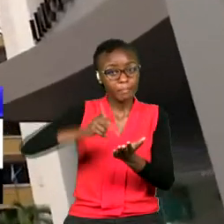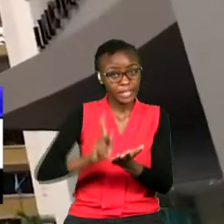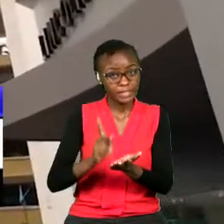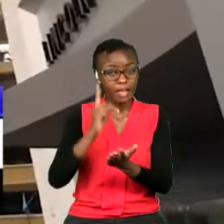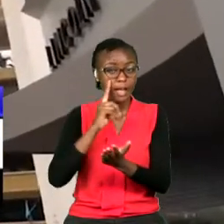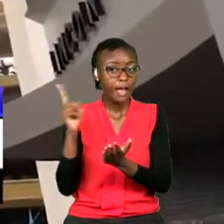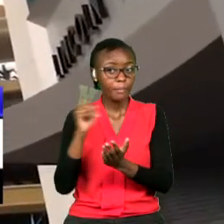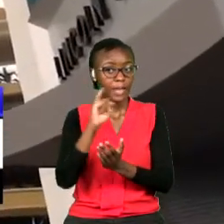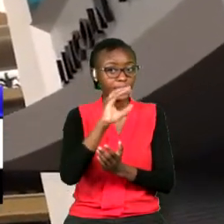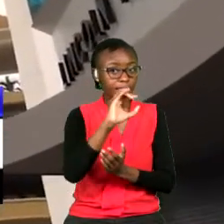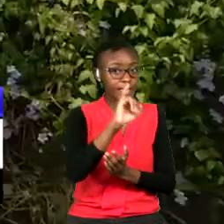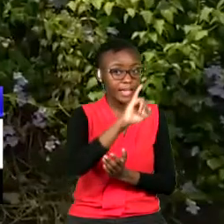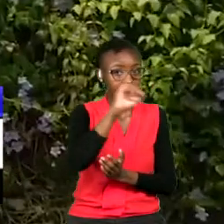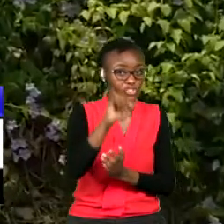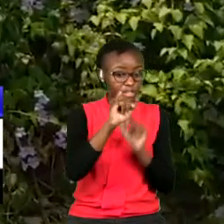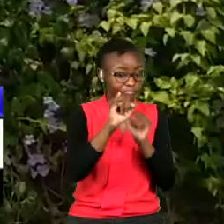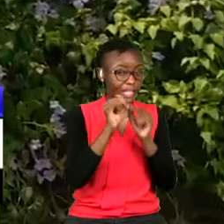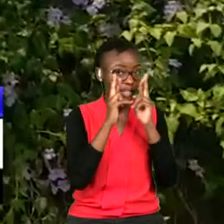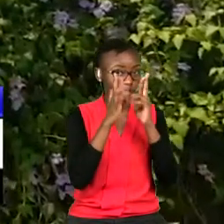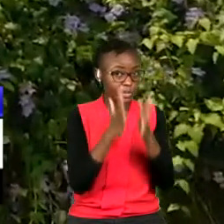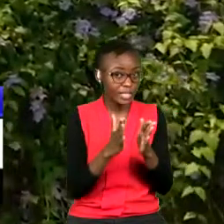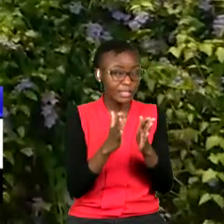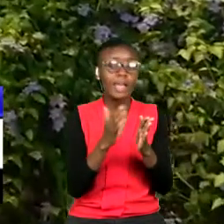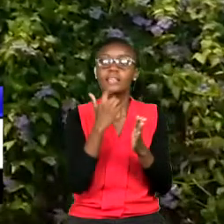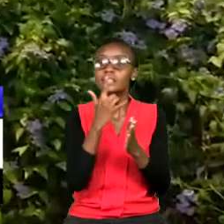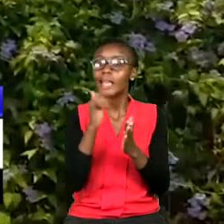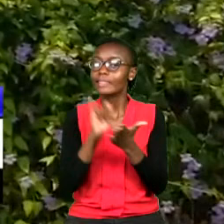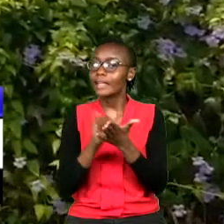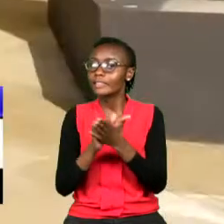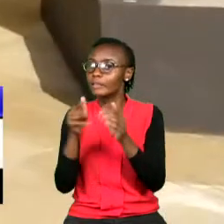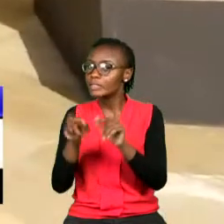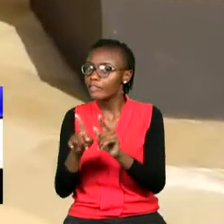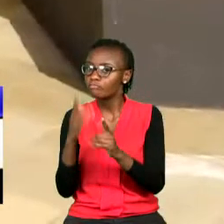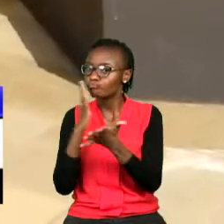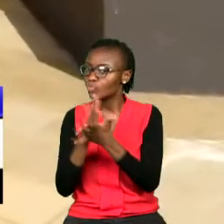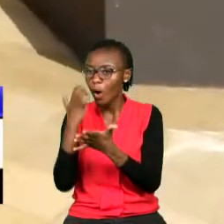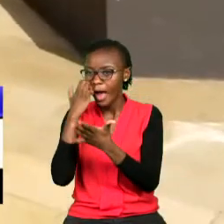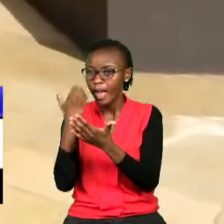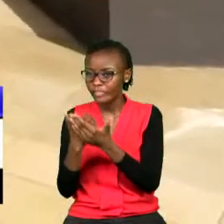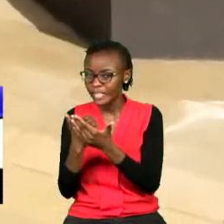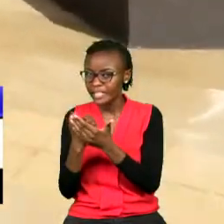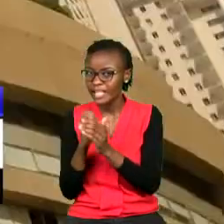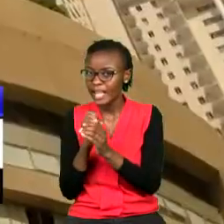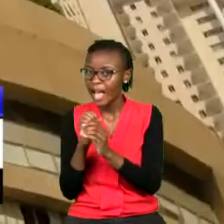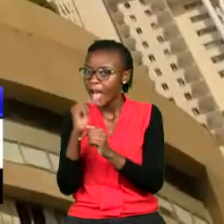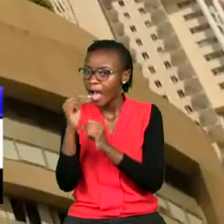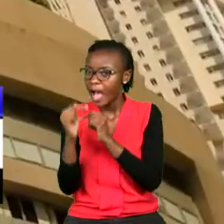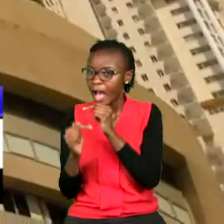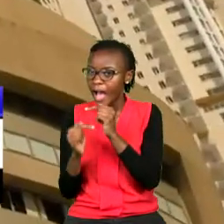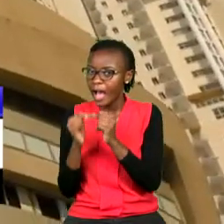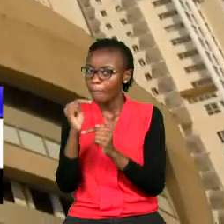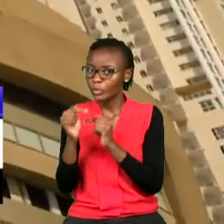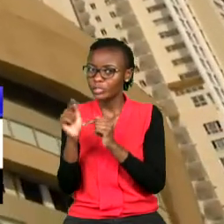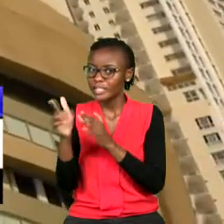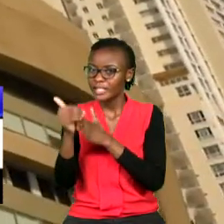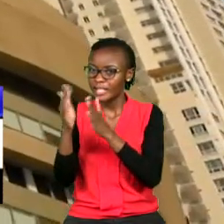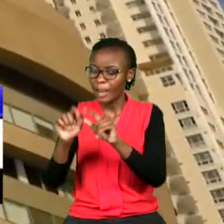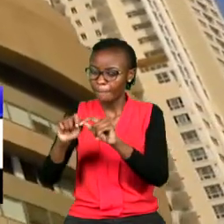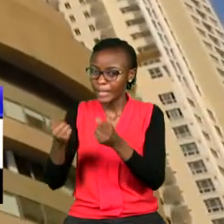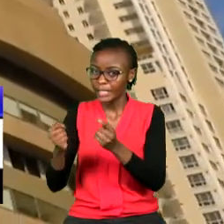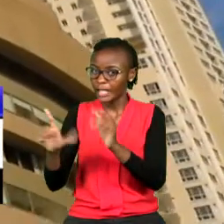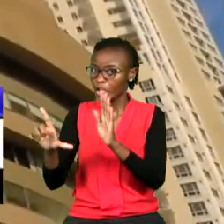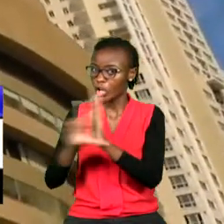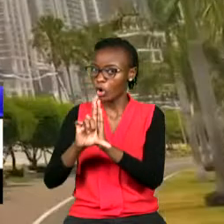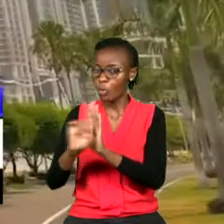the ICIJs, however, did not find any evidence or proof of the mentioned leaders breaking any